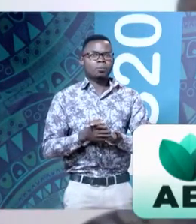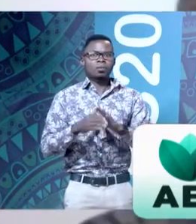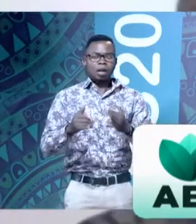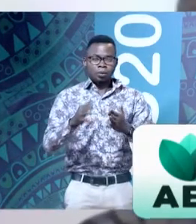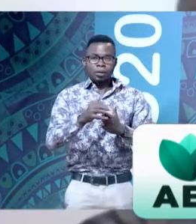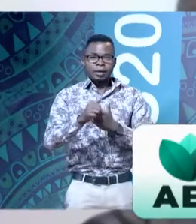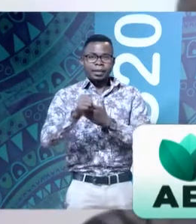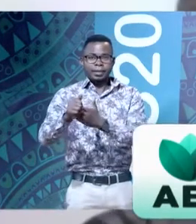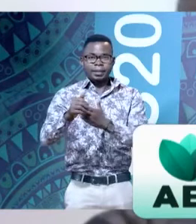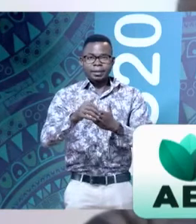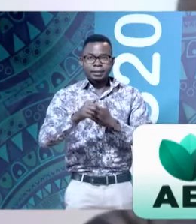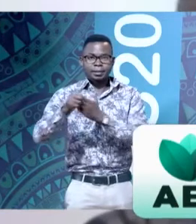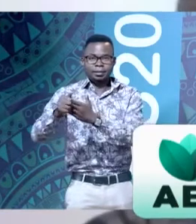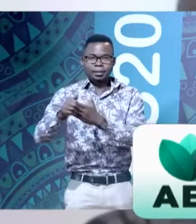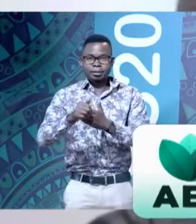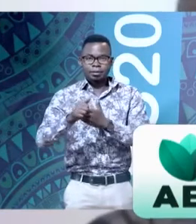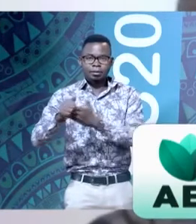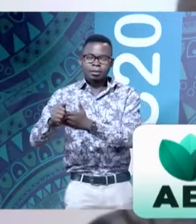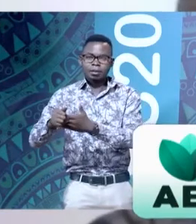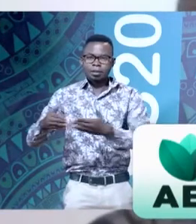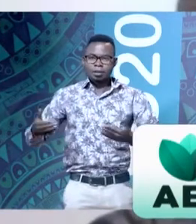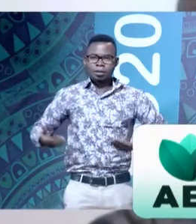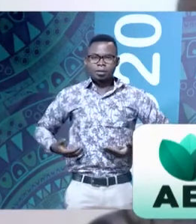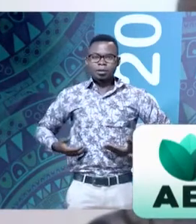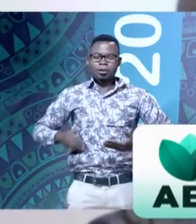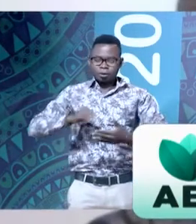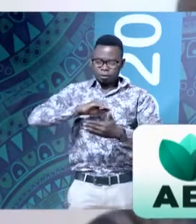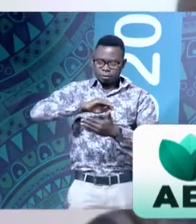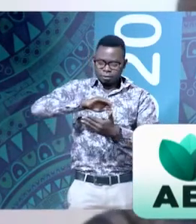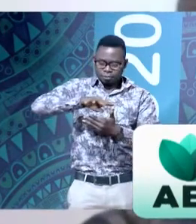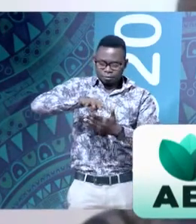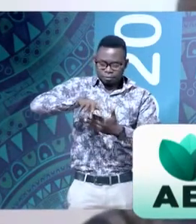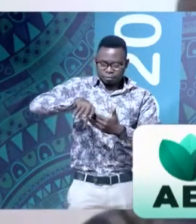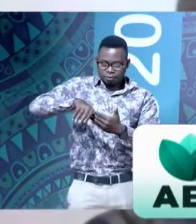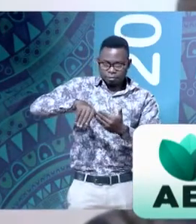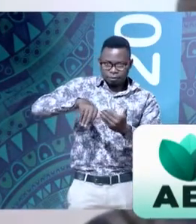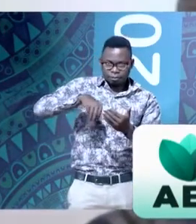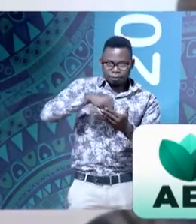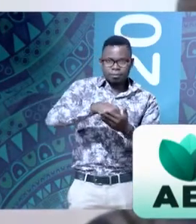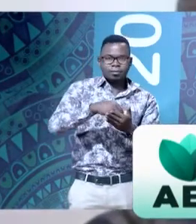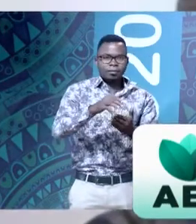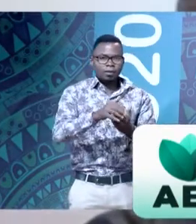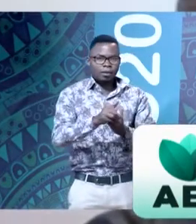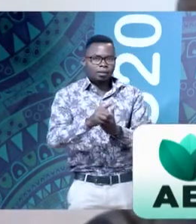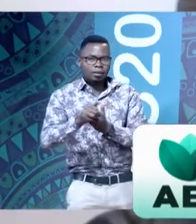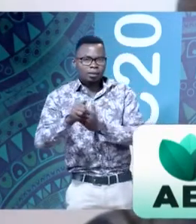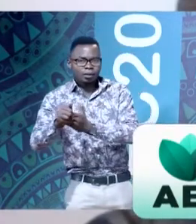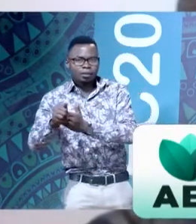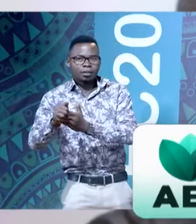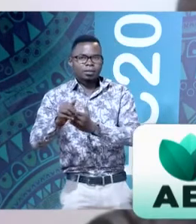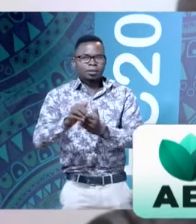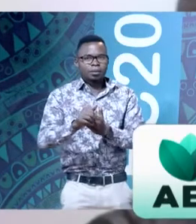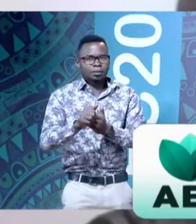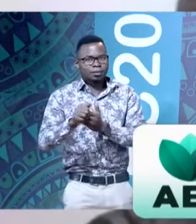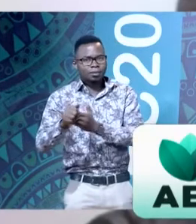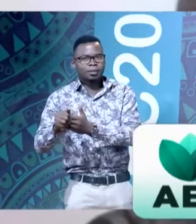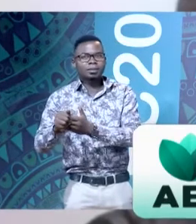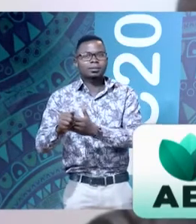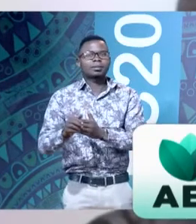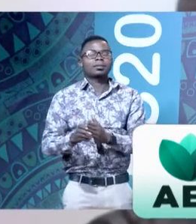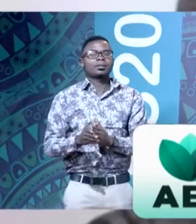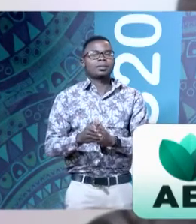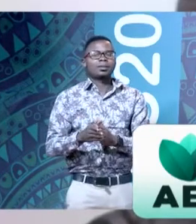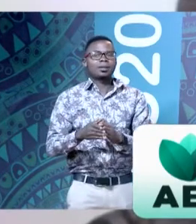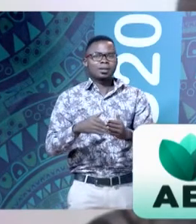leadership positions. So that is a big challenge for this continent that we continue. We should